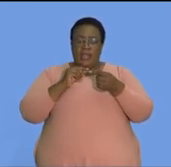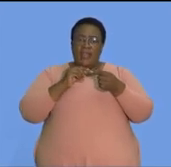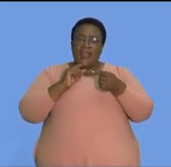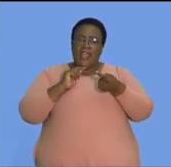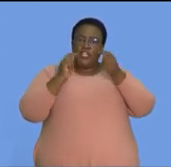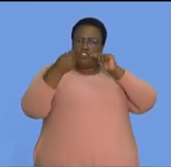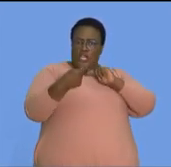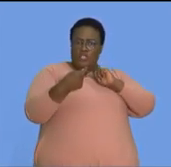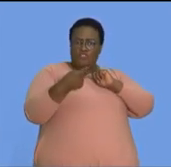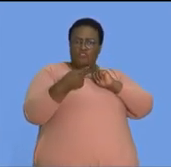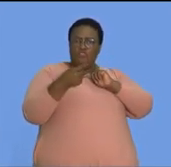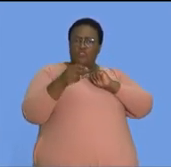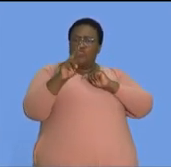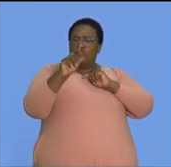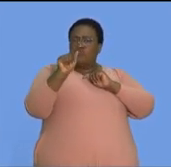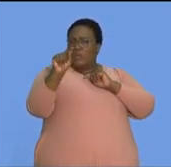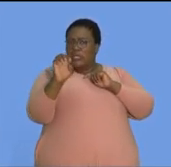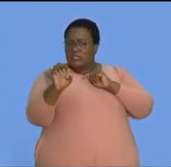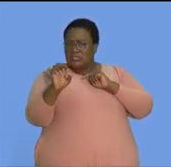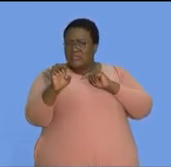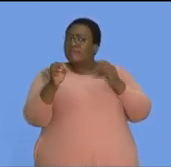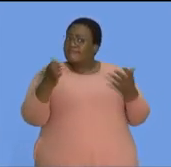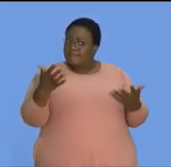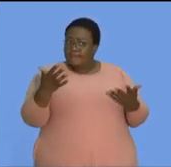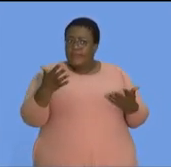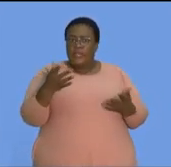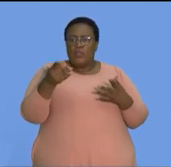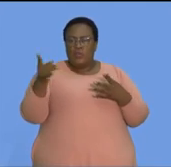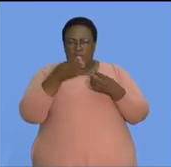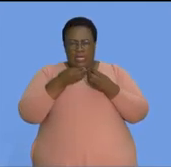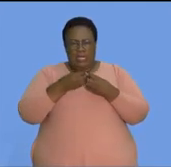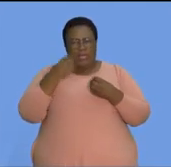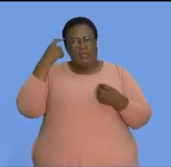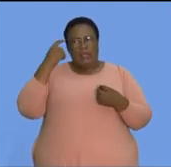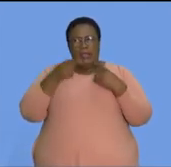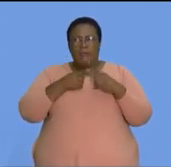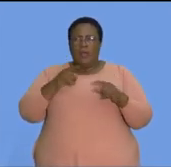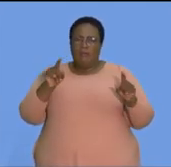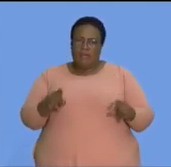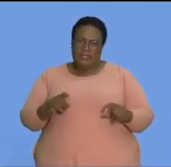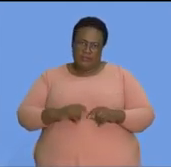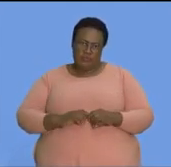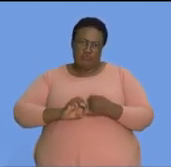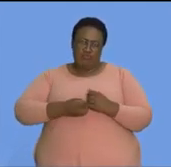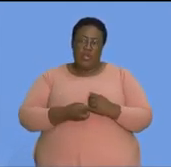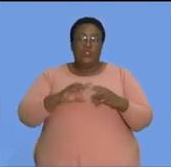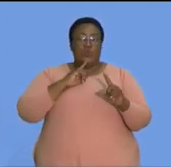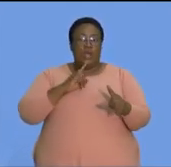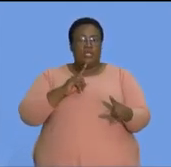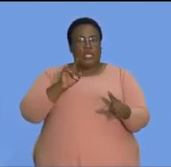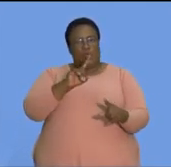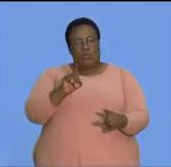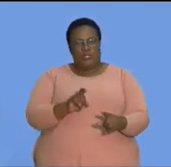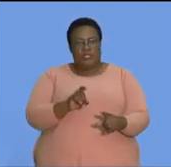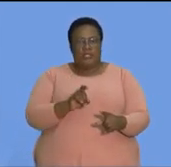what exactly you will need to do there? So those are things that you just need to be thinking about when you are trying to answer questions that have